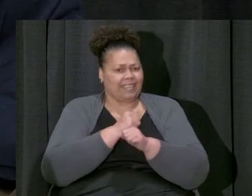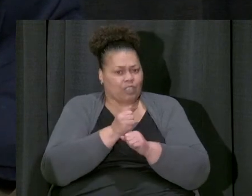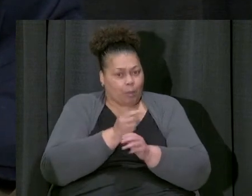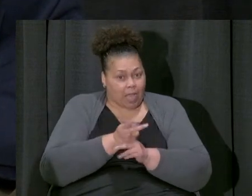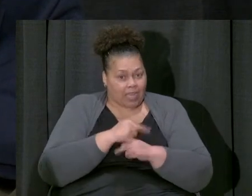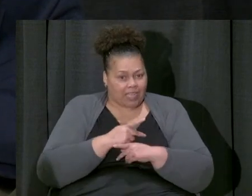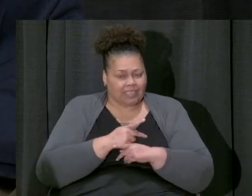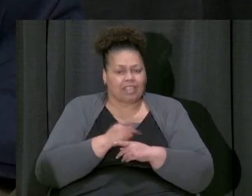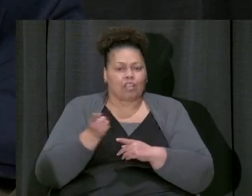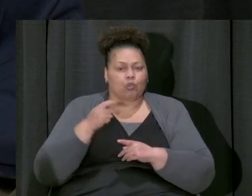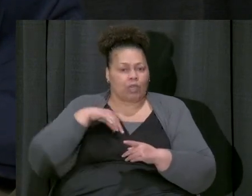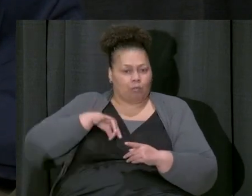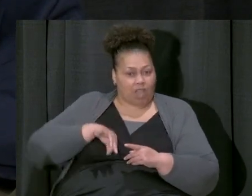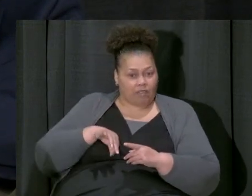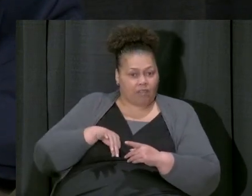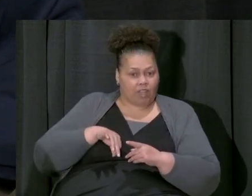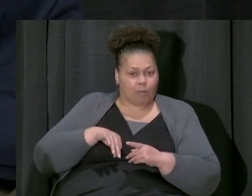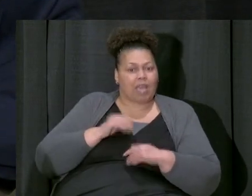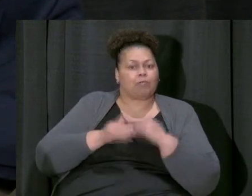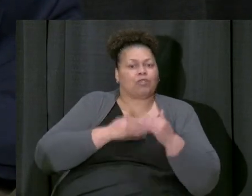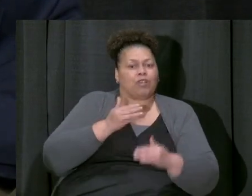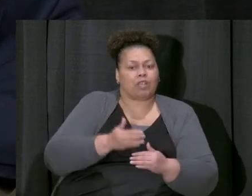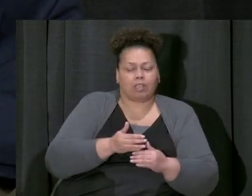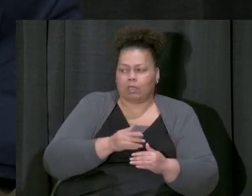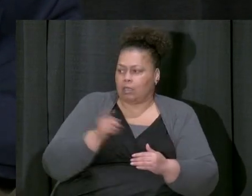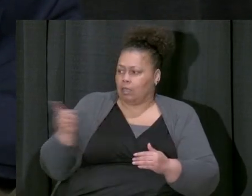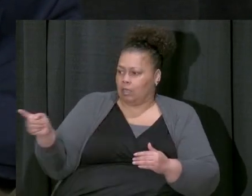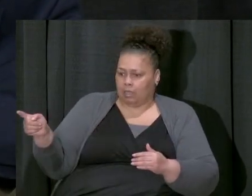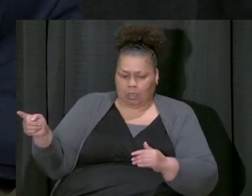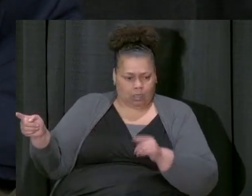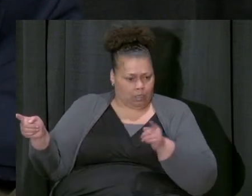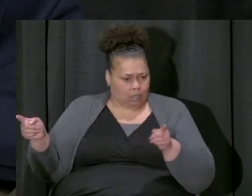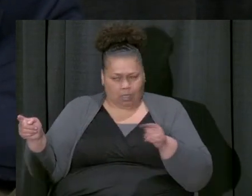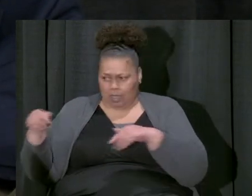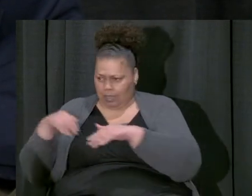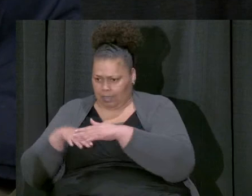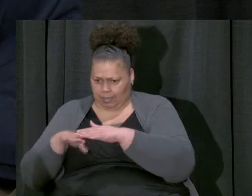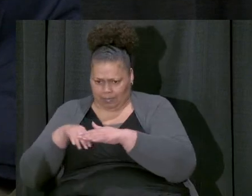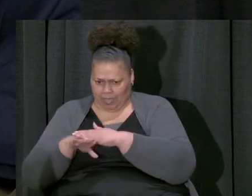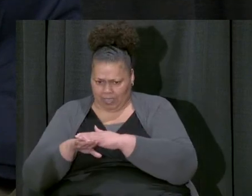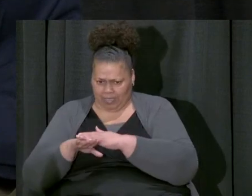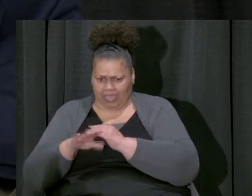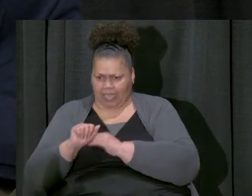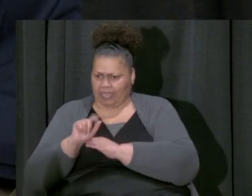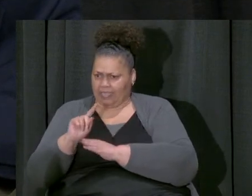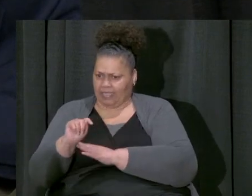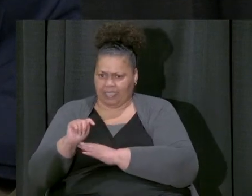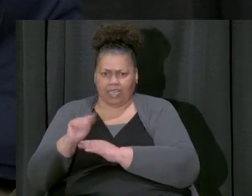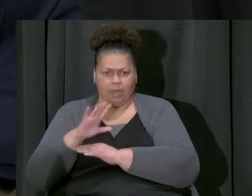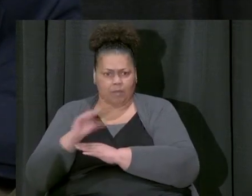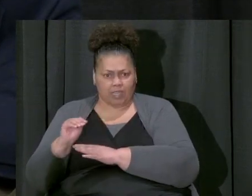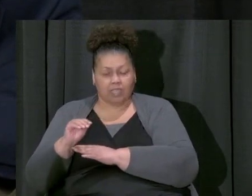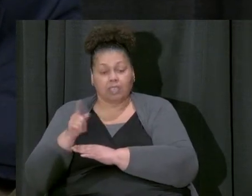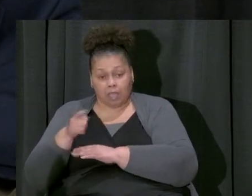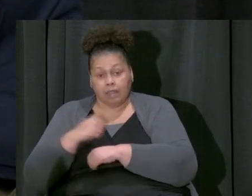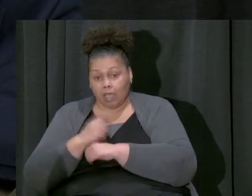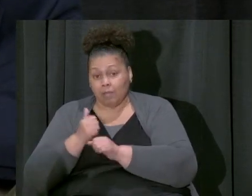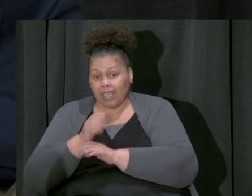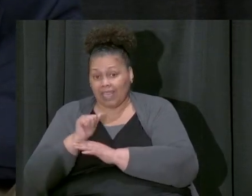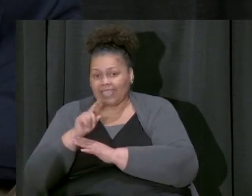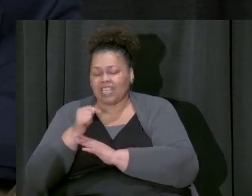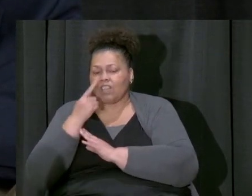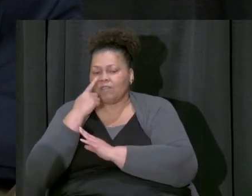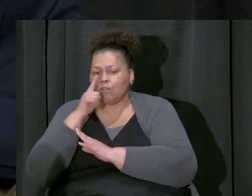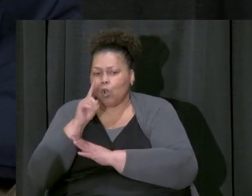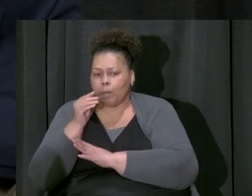goes forward. Where's the missing link? You know, accessibility, we have AT companies, and they make AT for money